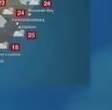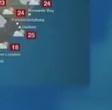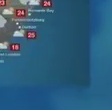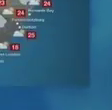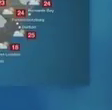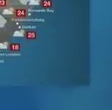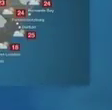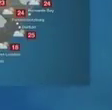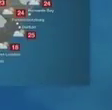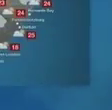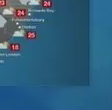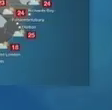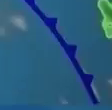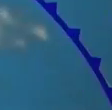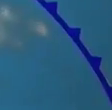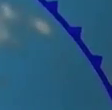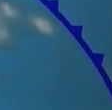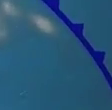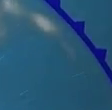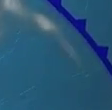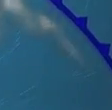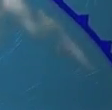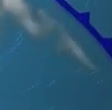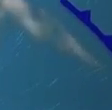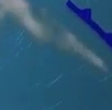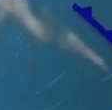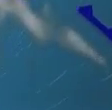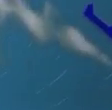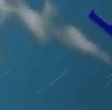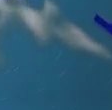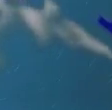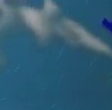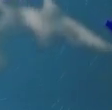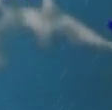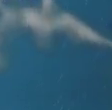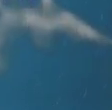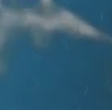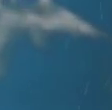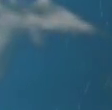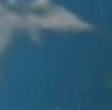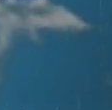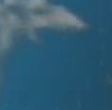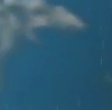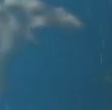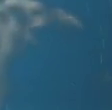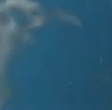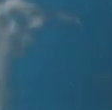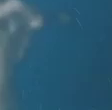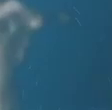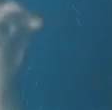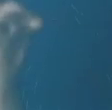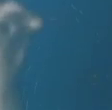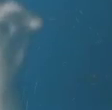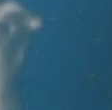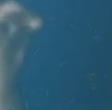fine for the rest of the country. Then on Saturday, we start off the day with a bit of drizzle along the KZN and coastal areas and that Dasen interior. Then later